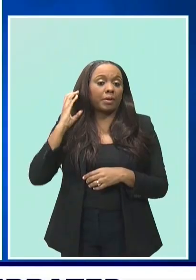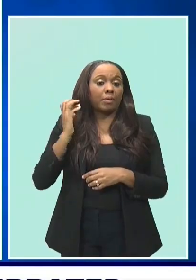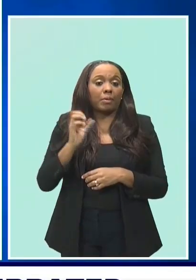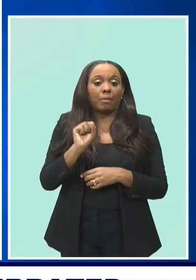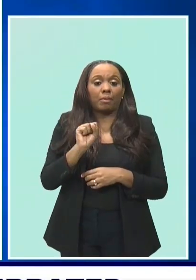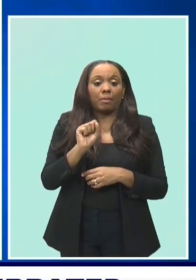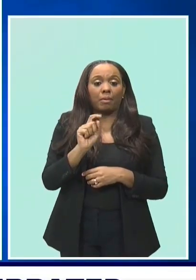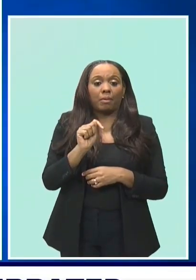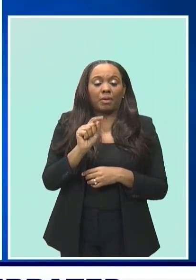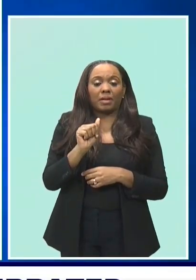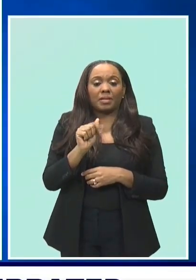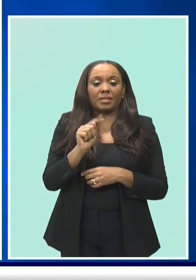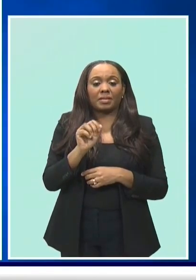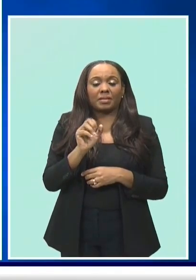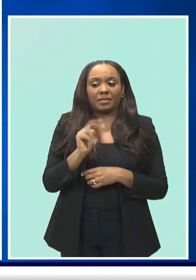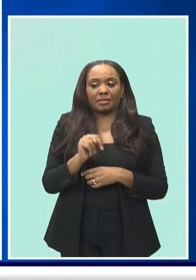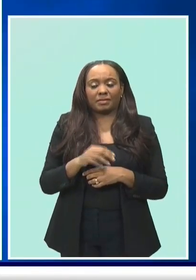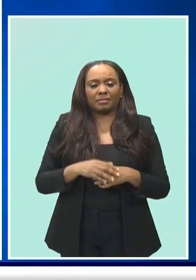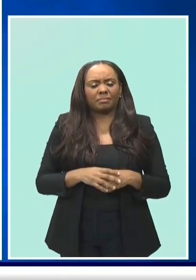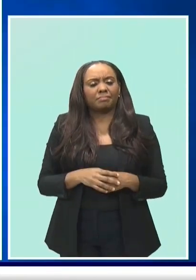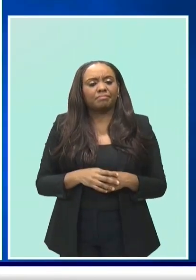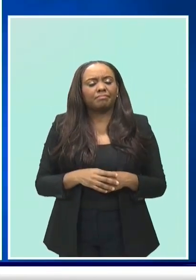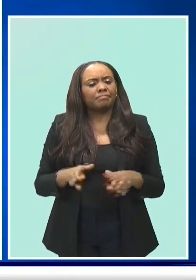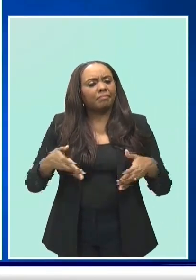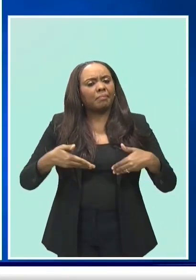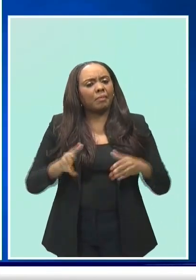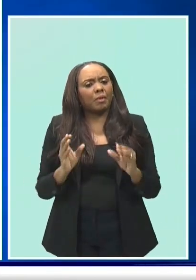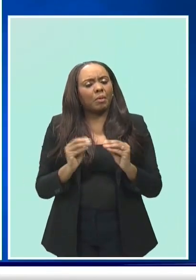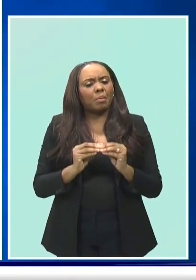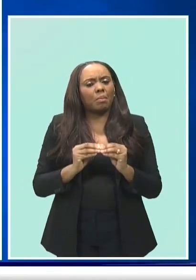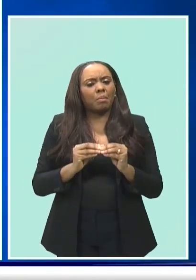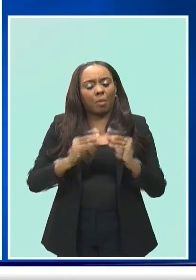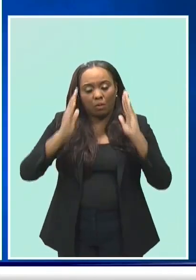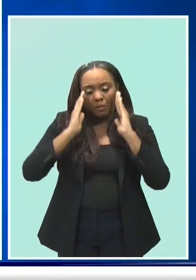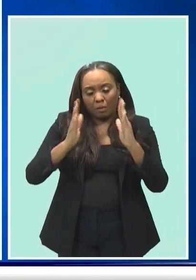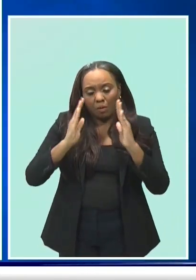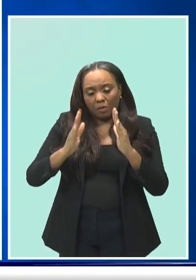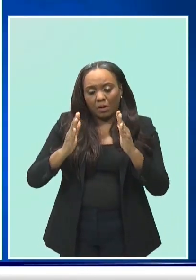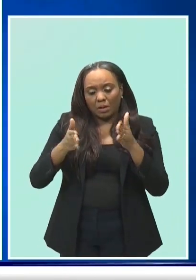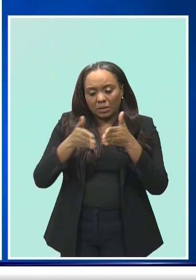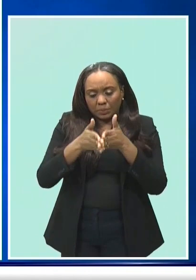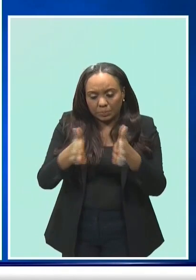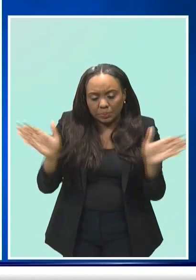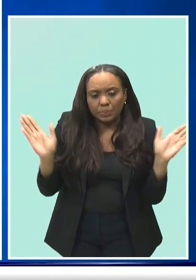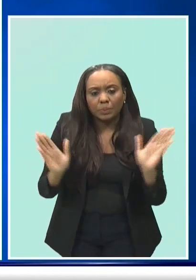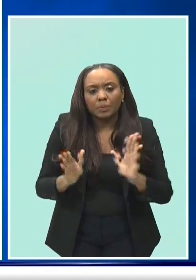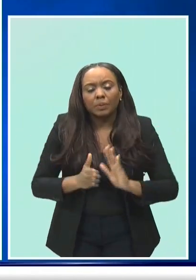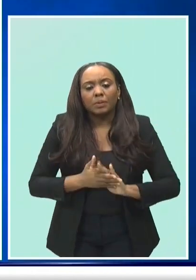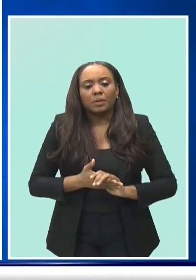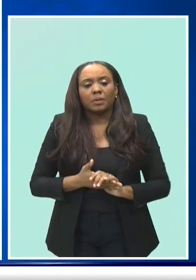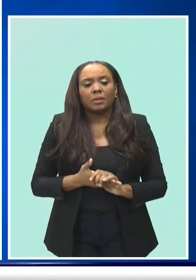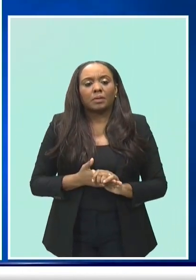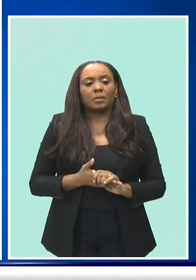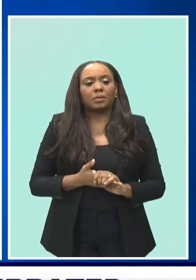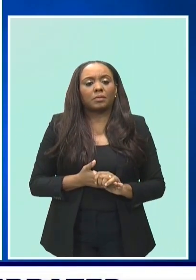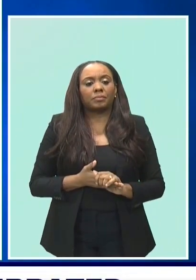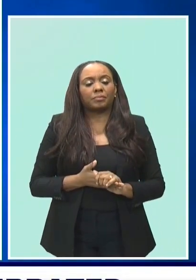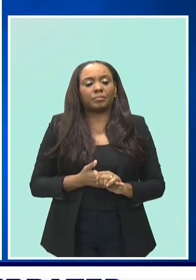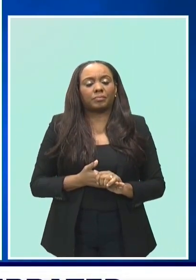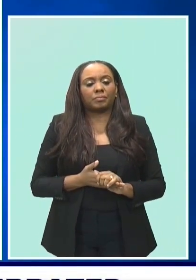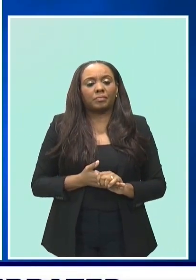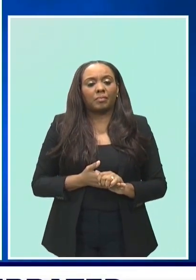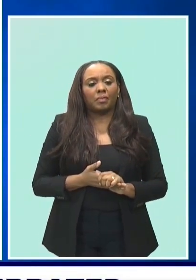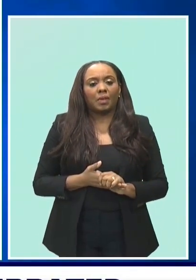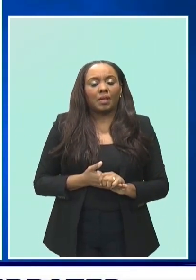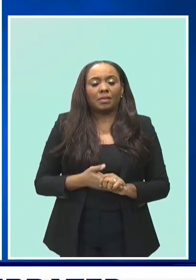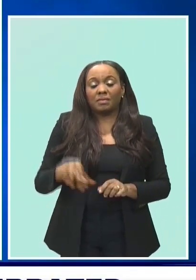kind and allowed for a more focused and broader perspective of the festival. No radio station